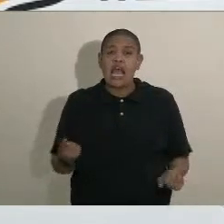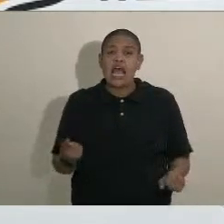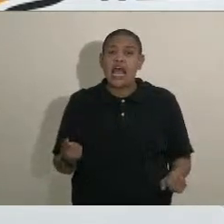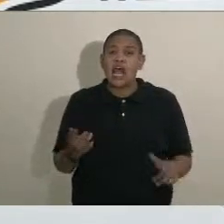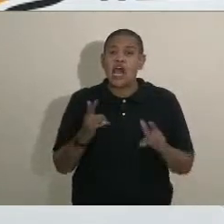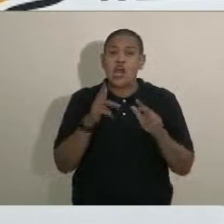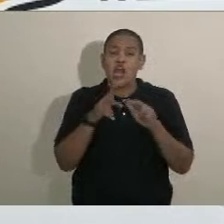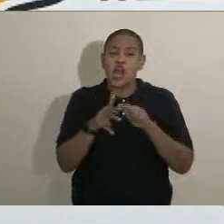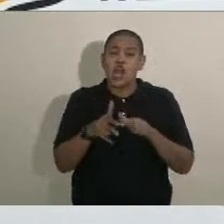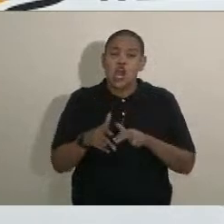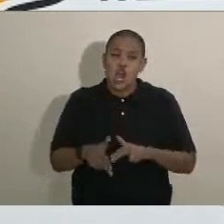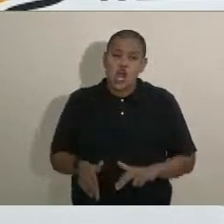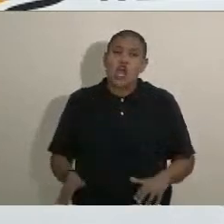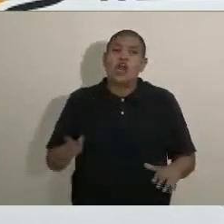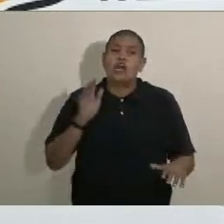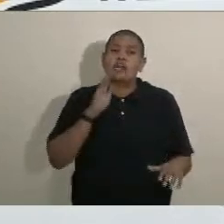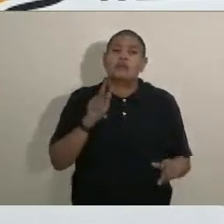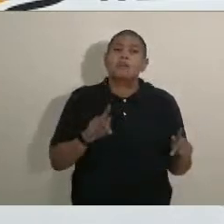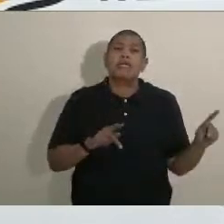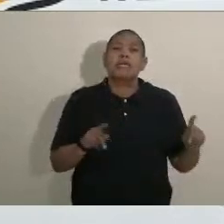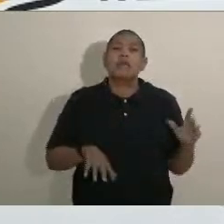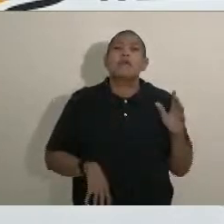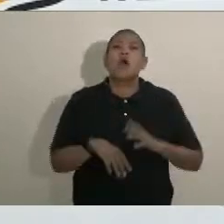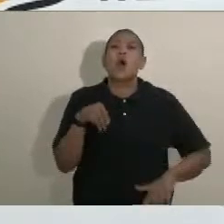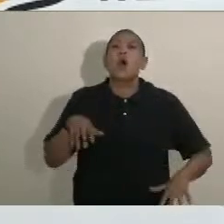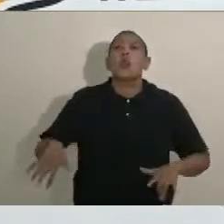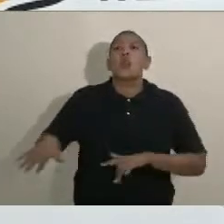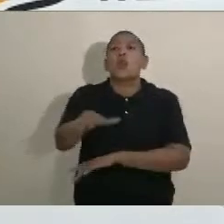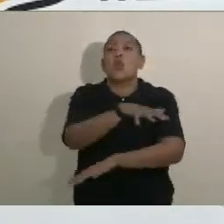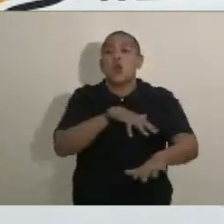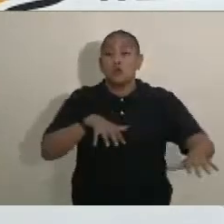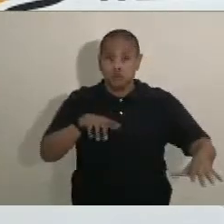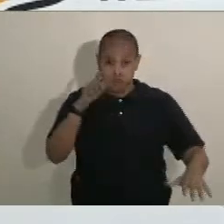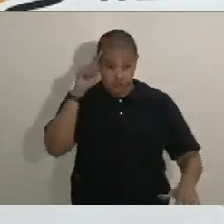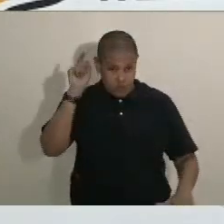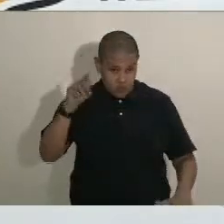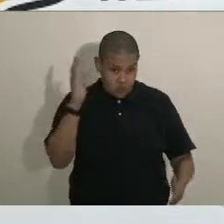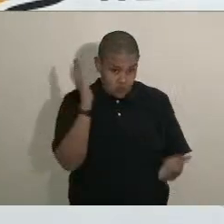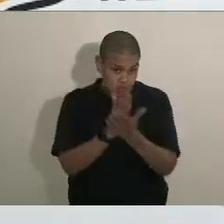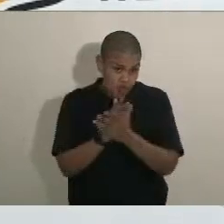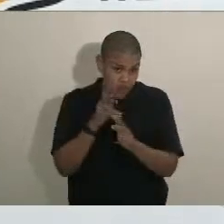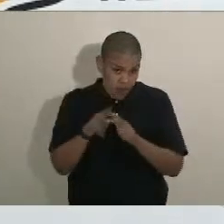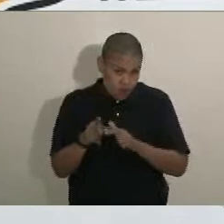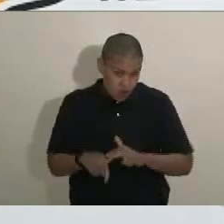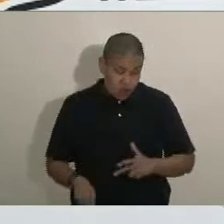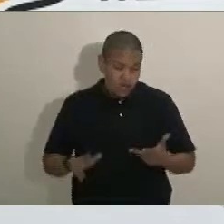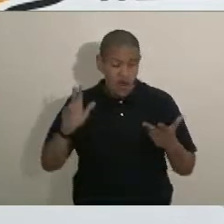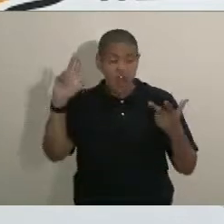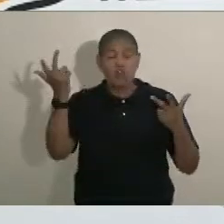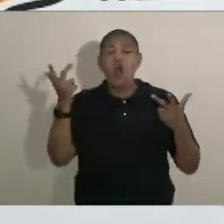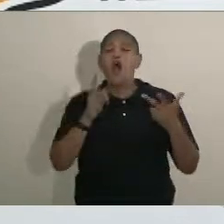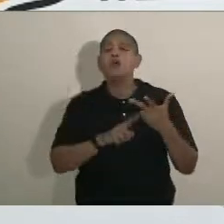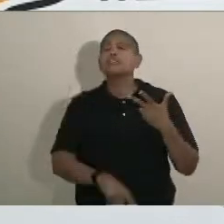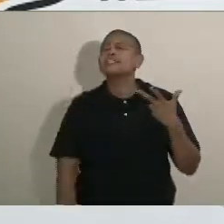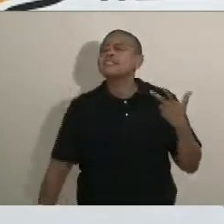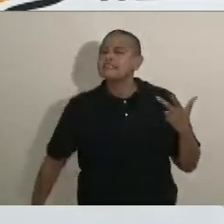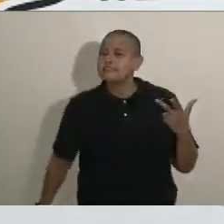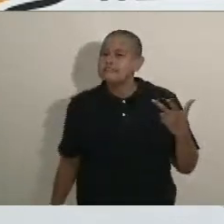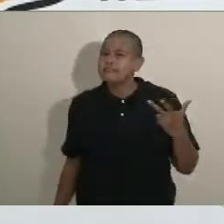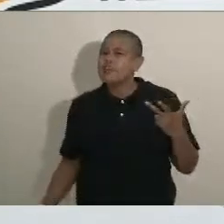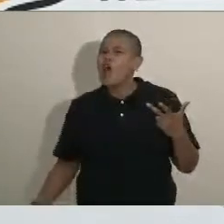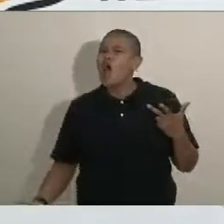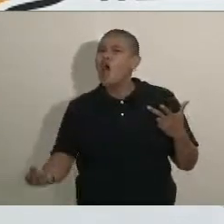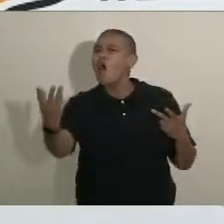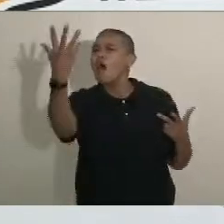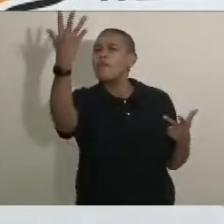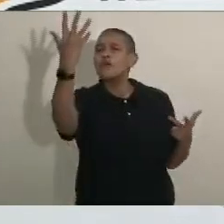curtailing, the movement of people again, considering the positivity rate? And three, how much does